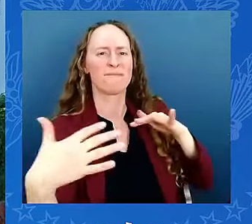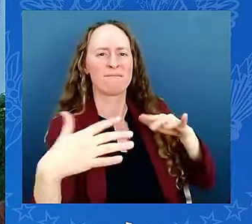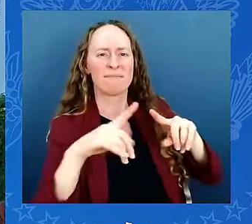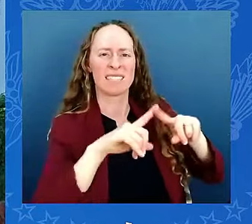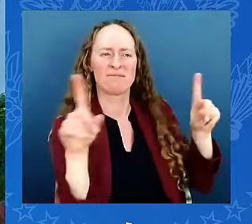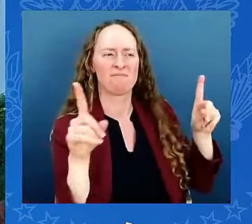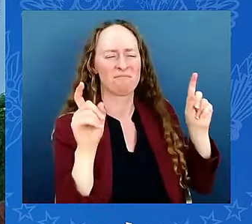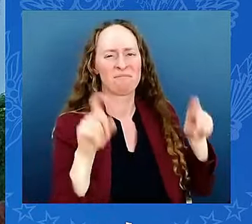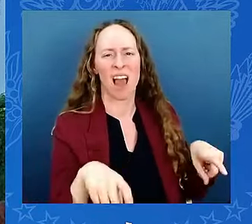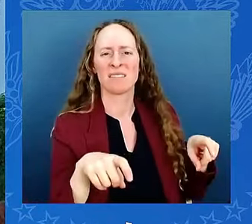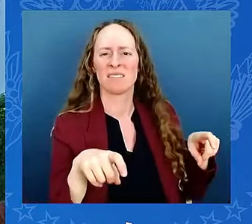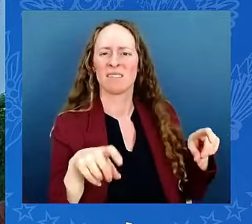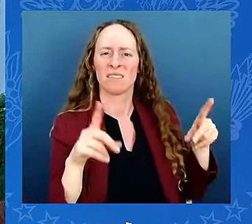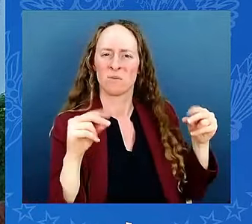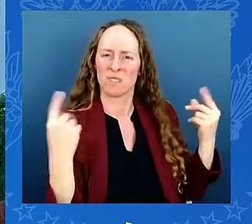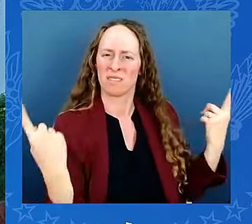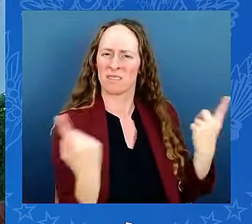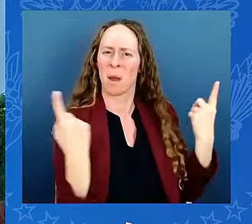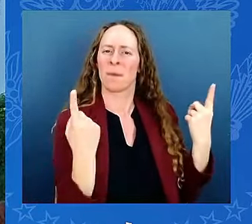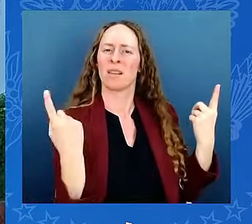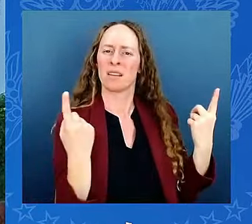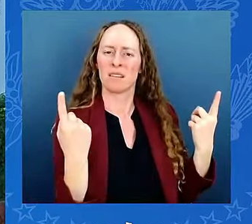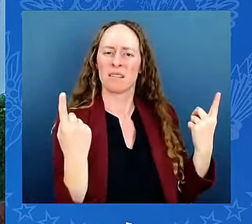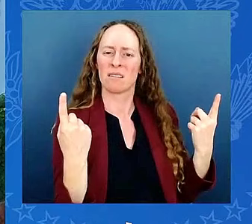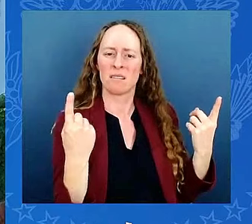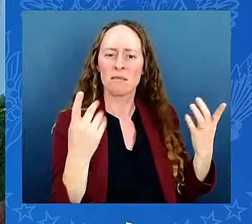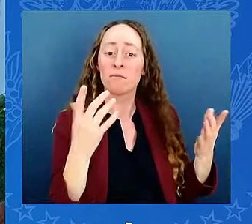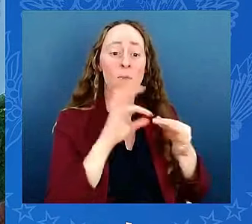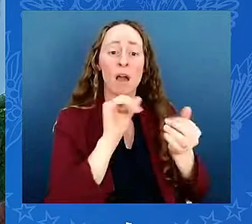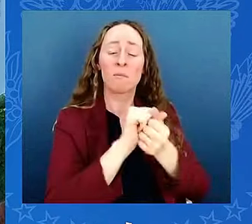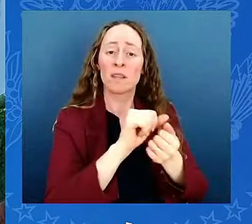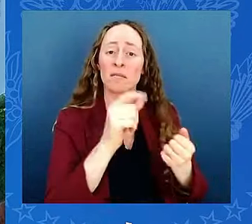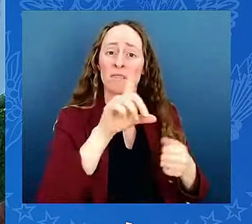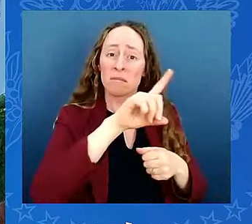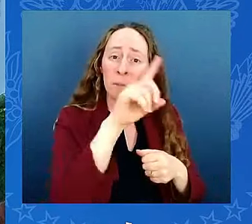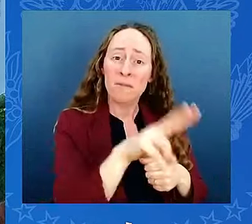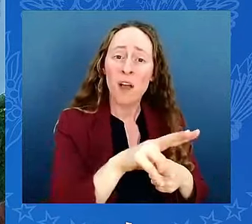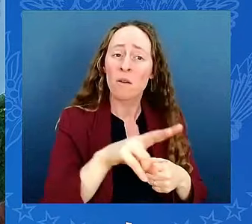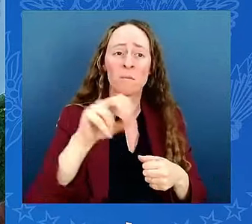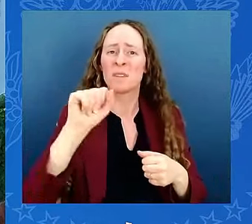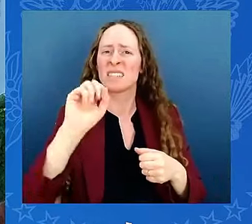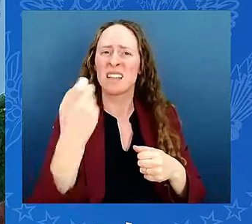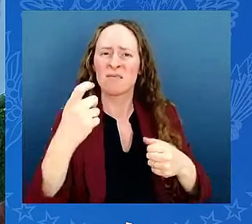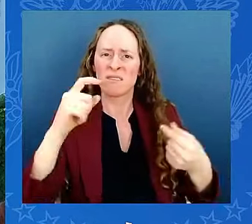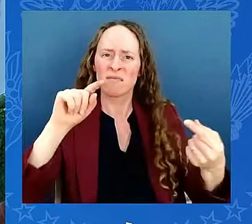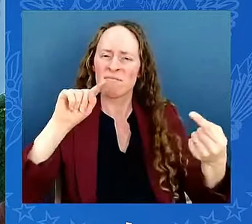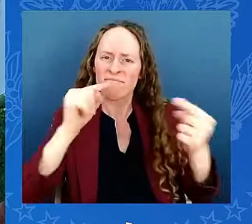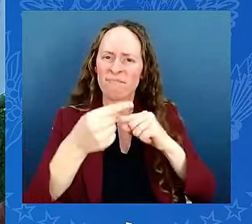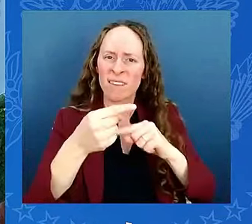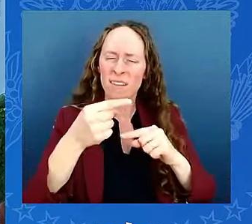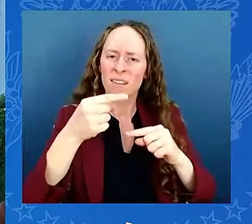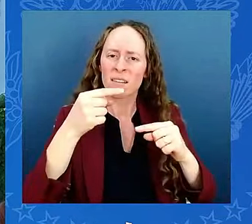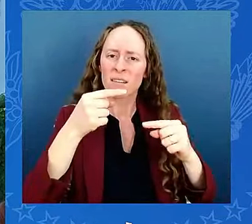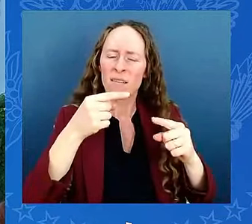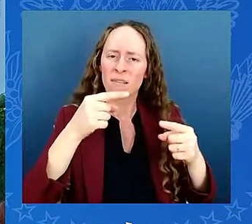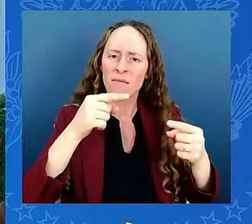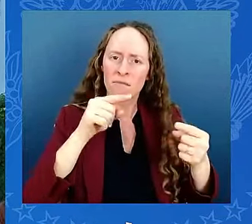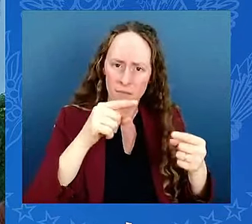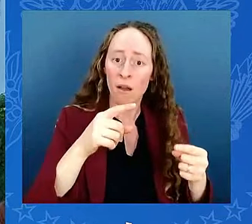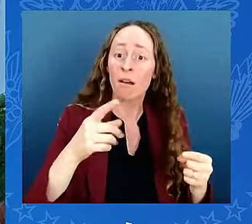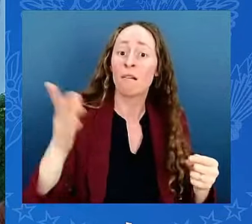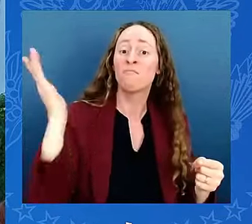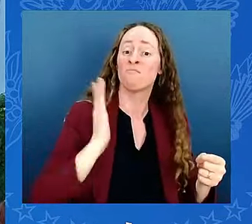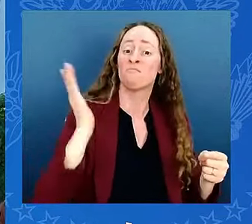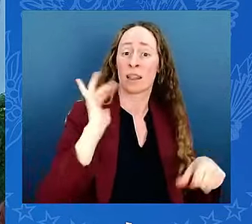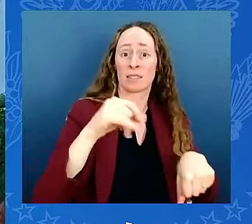original Violence Against Women Act as a senator, the man who fought to strengthen the law again and again